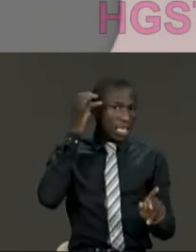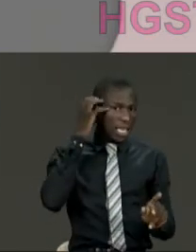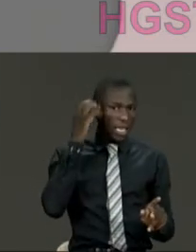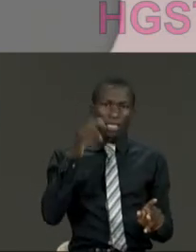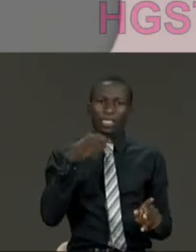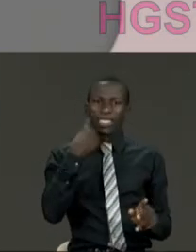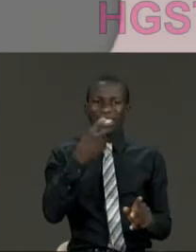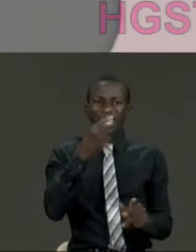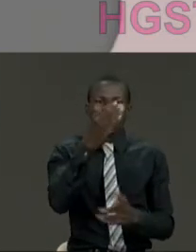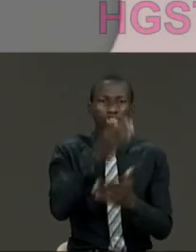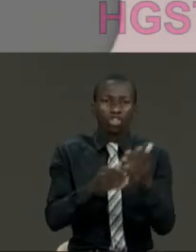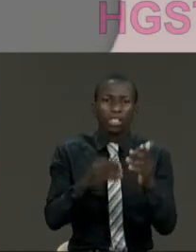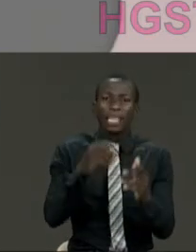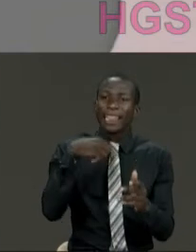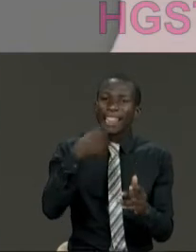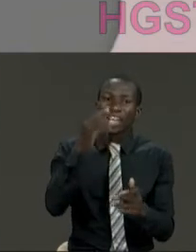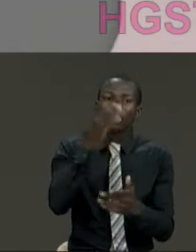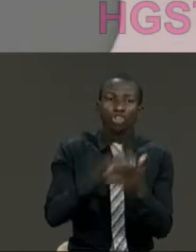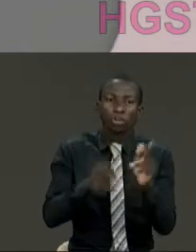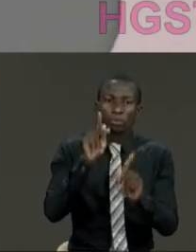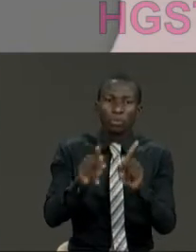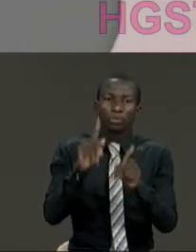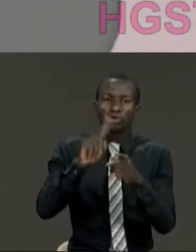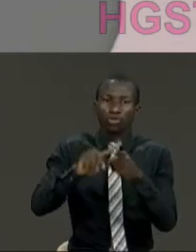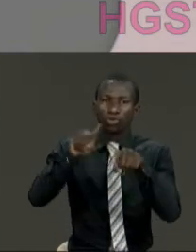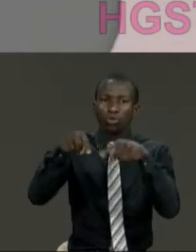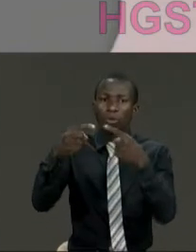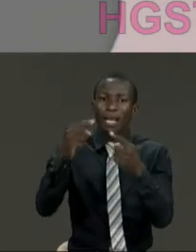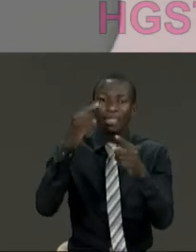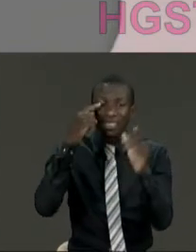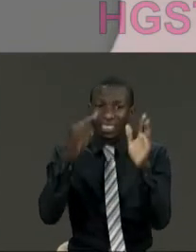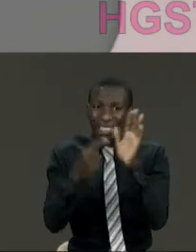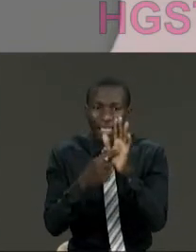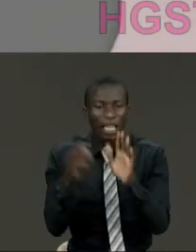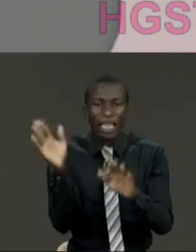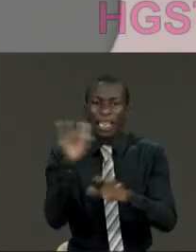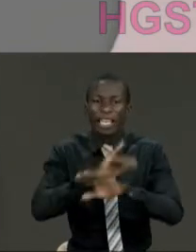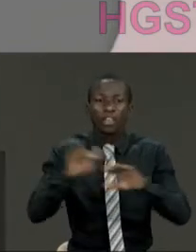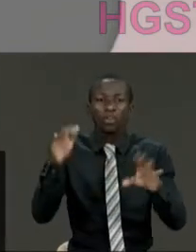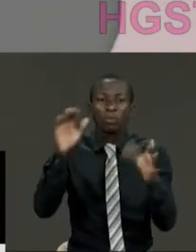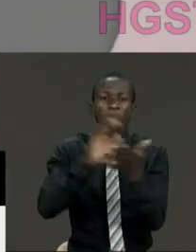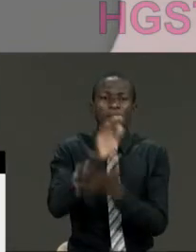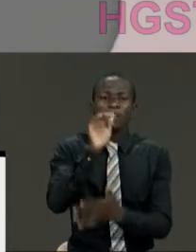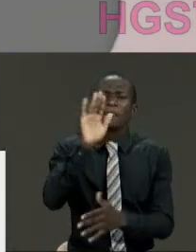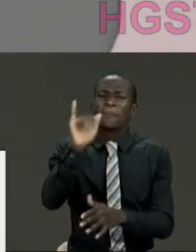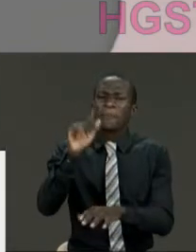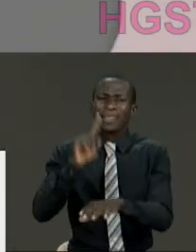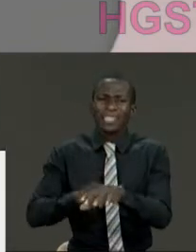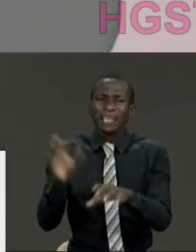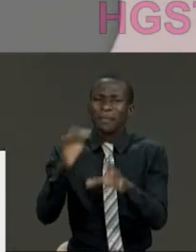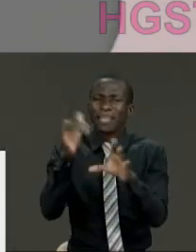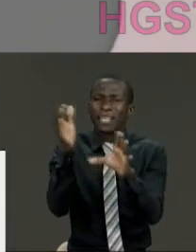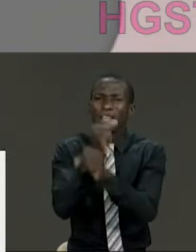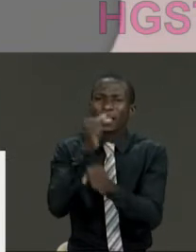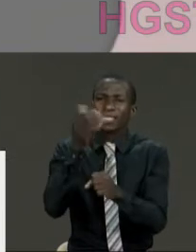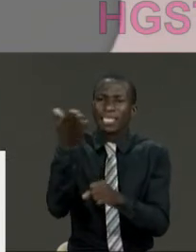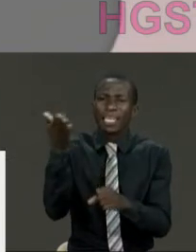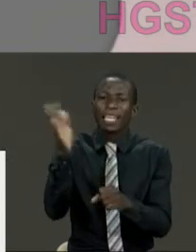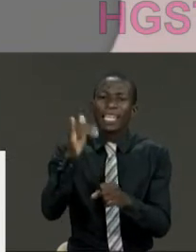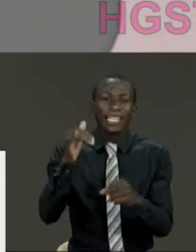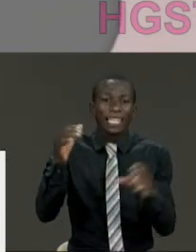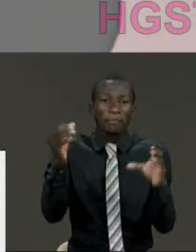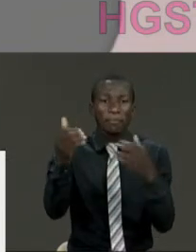some spy to go and check because the king didn't believe. By the time they got there, they brought the news back. It